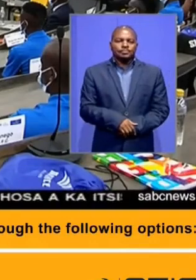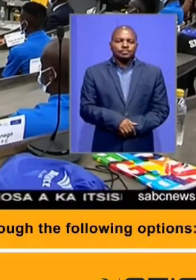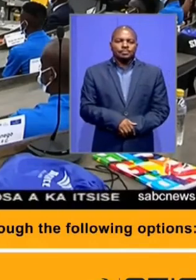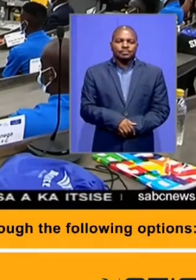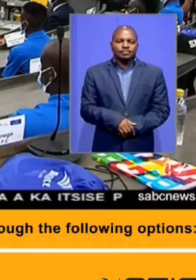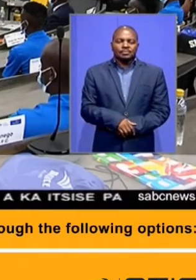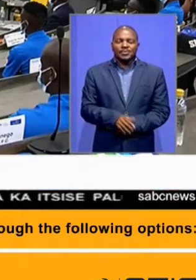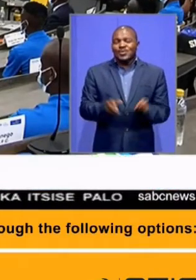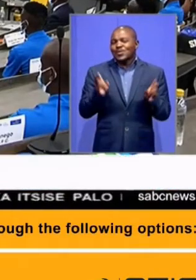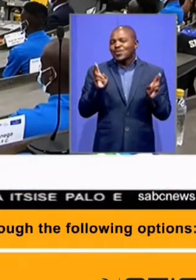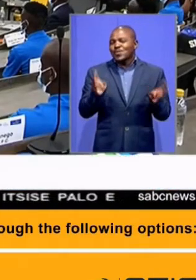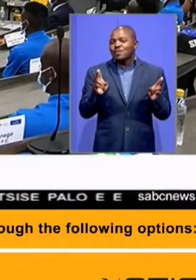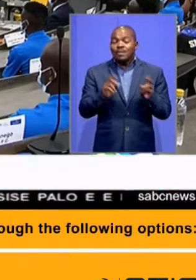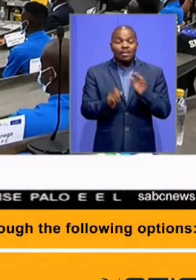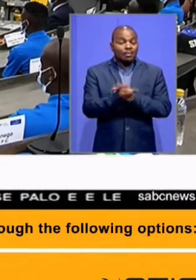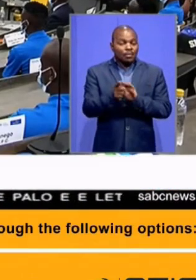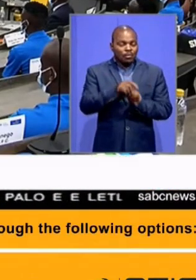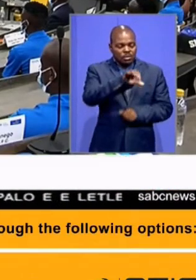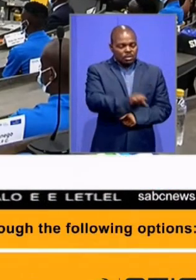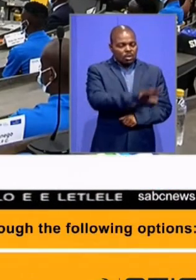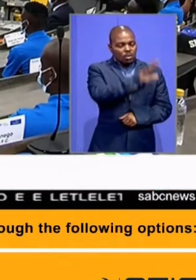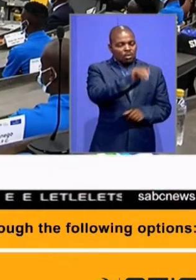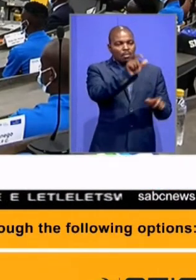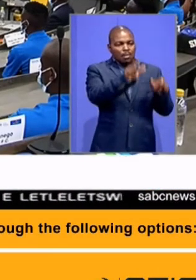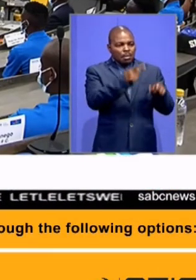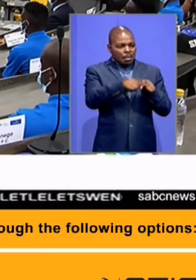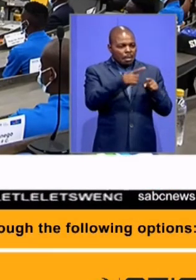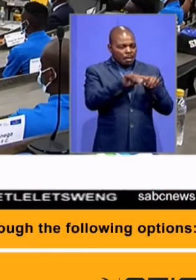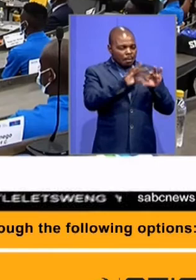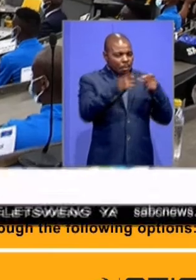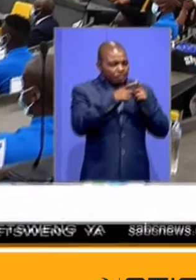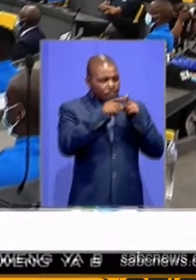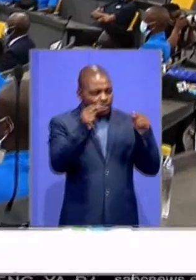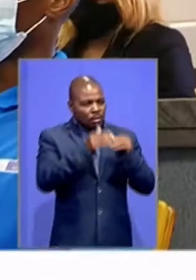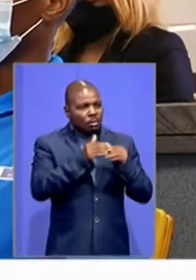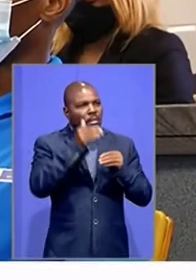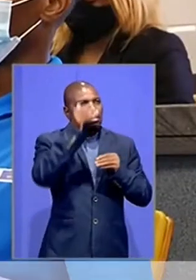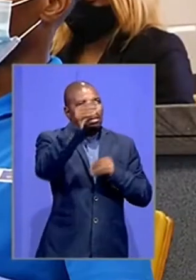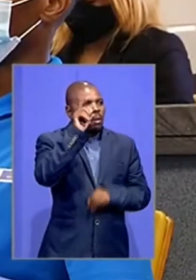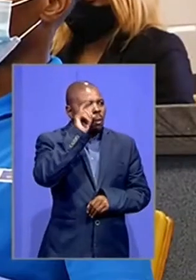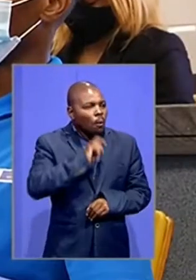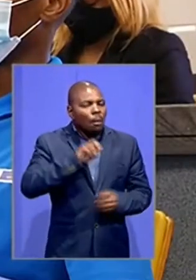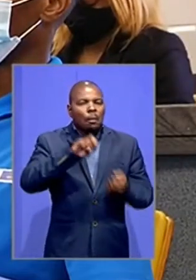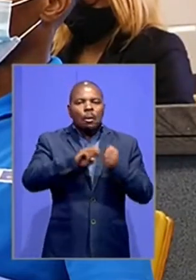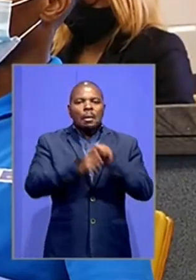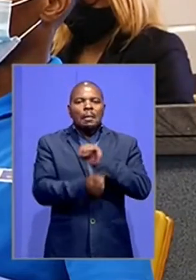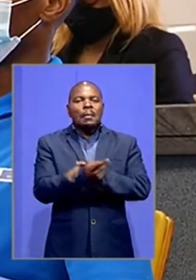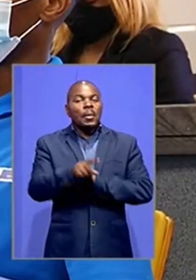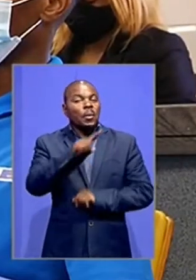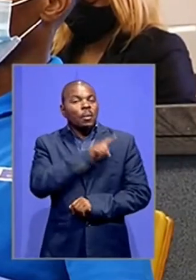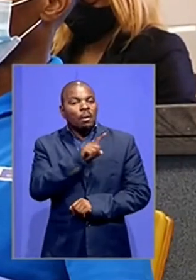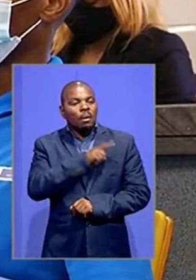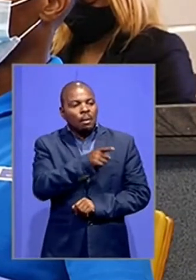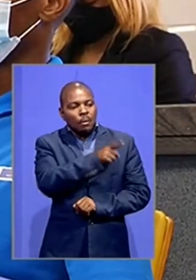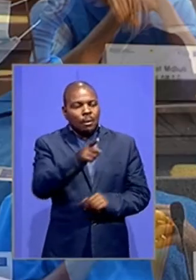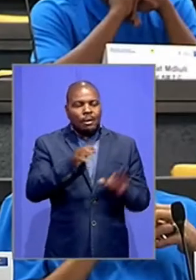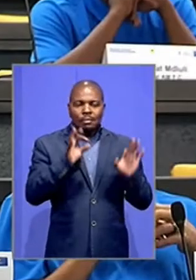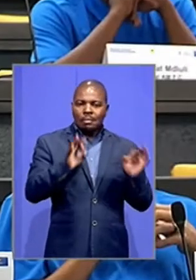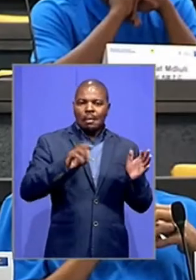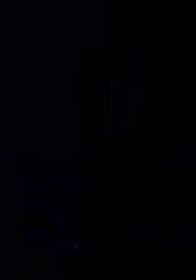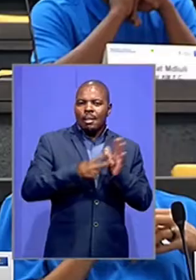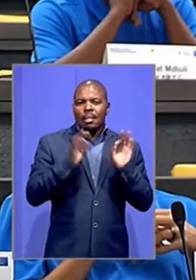se ile tlwaelo hore dibapadi tsa Afrika Borwa di wele mathateng ka mora matsatsi a bona o bapala mme sena se etswa ke ho se be le tlhophiso e hantle